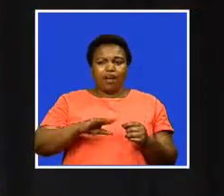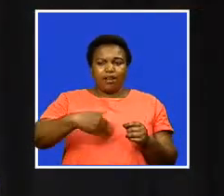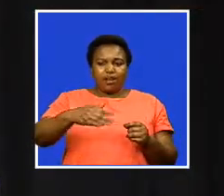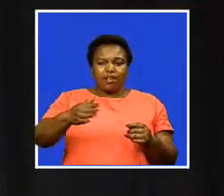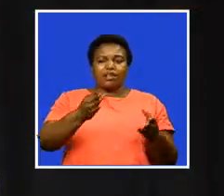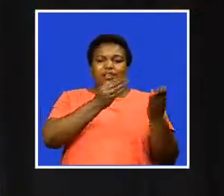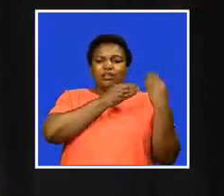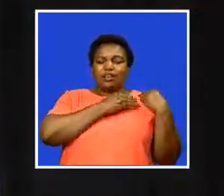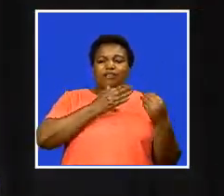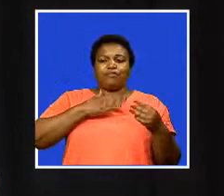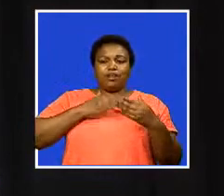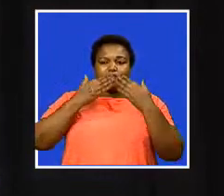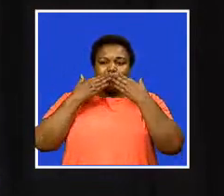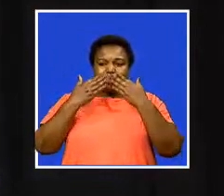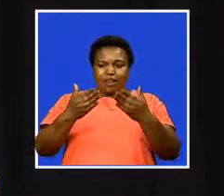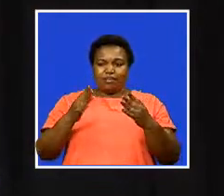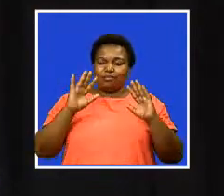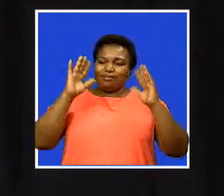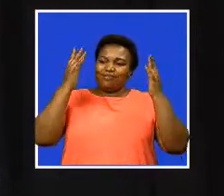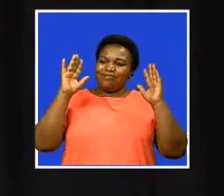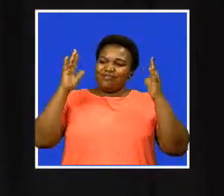ngiyabonga